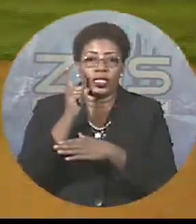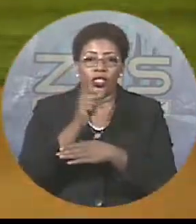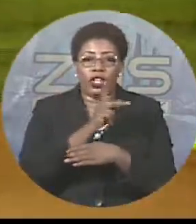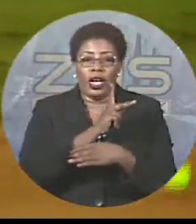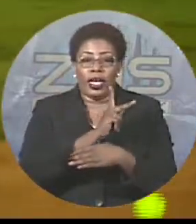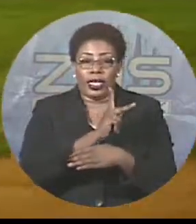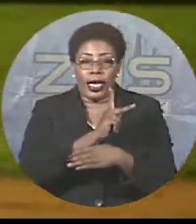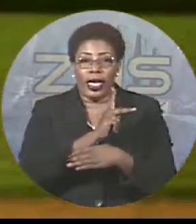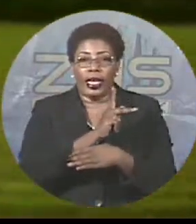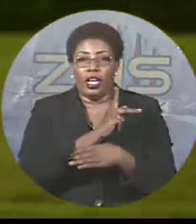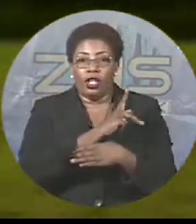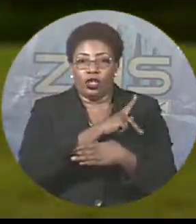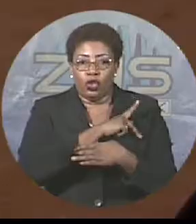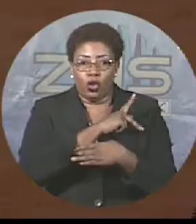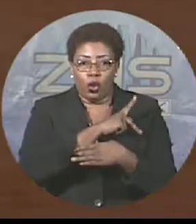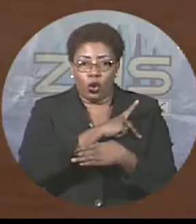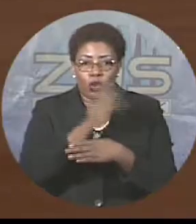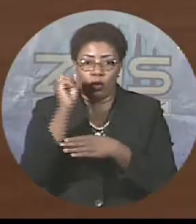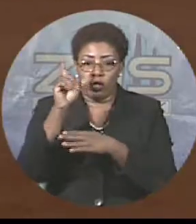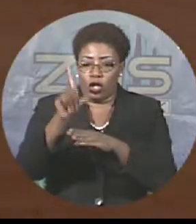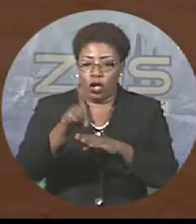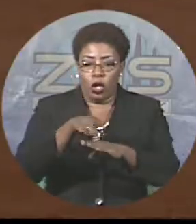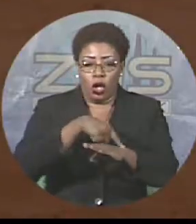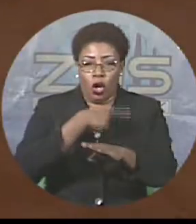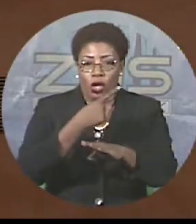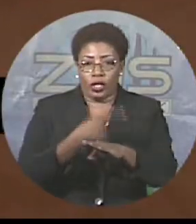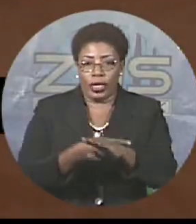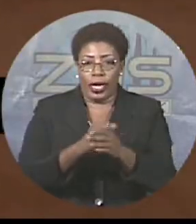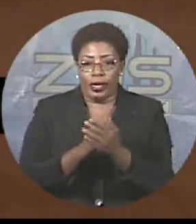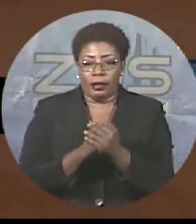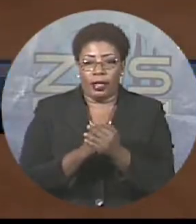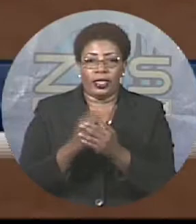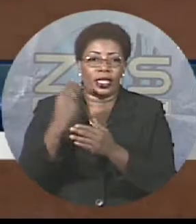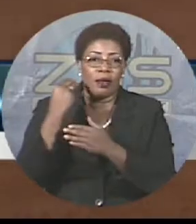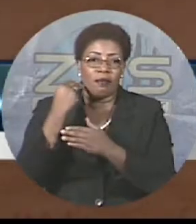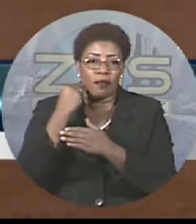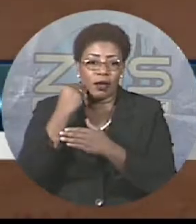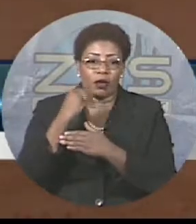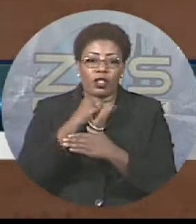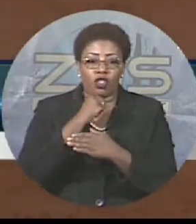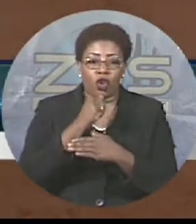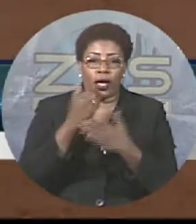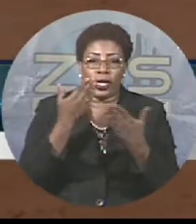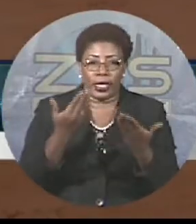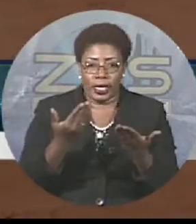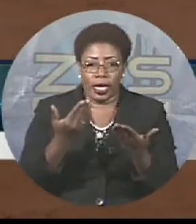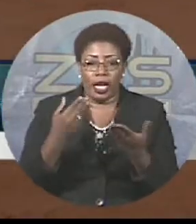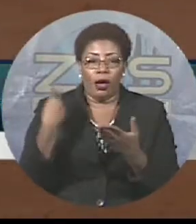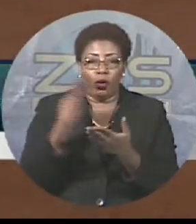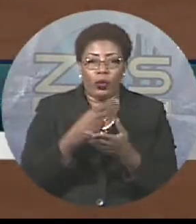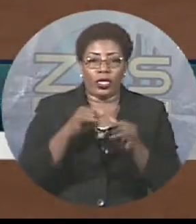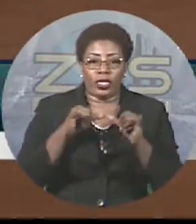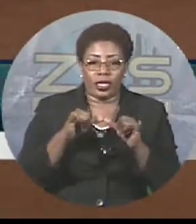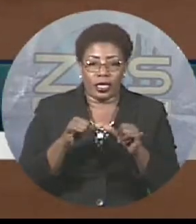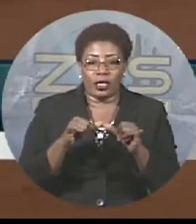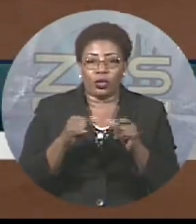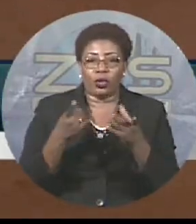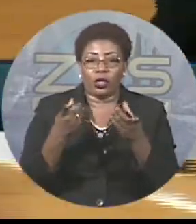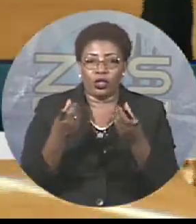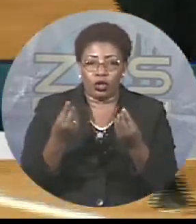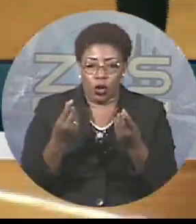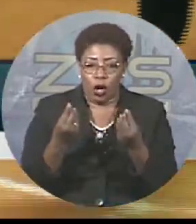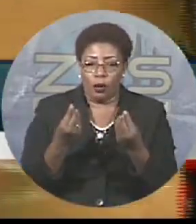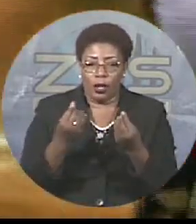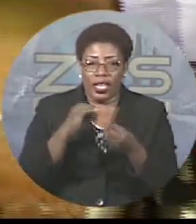pitching from Coon Days. Mary here, I let her know without her, I still could do the job in spite of I'm the senior citizen on the team. I still got